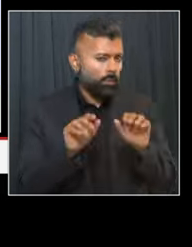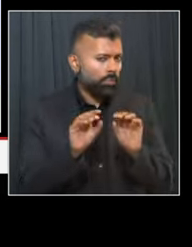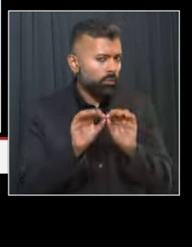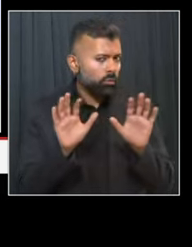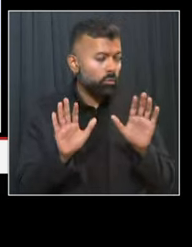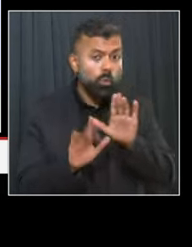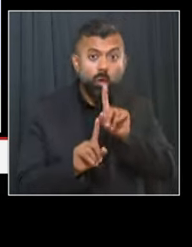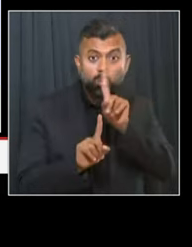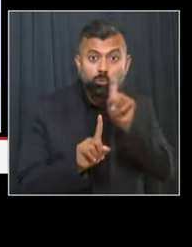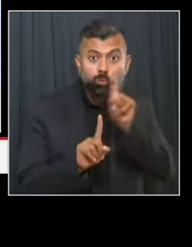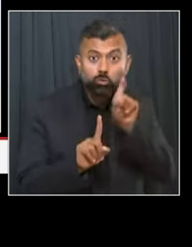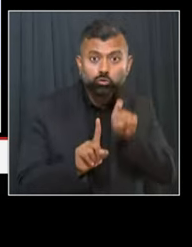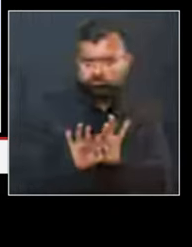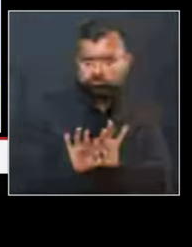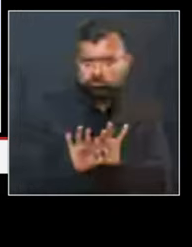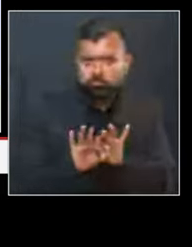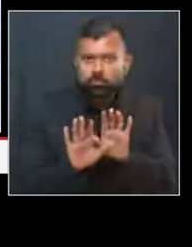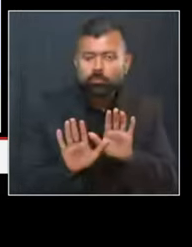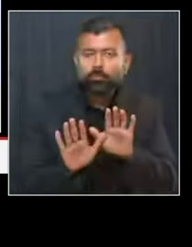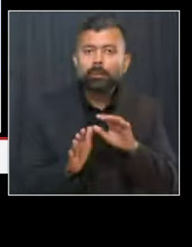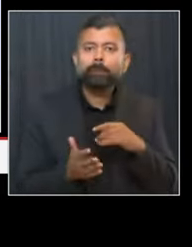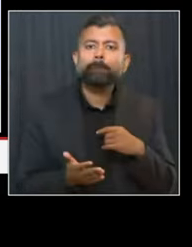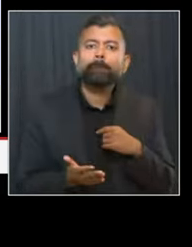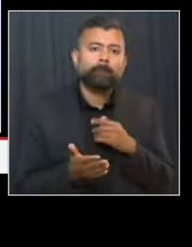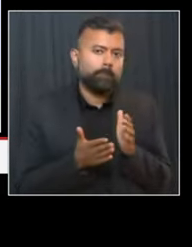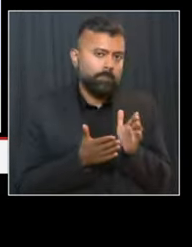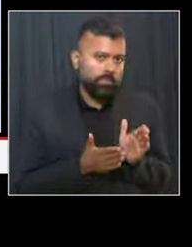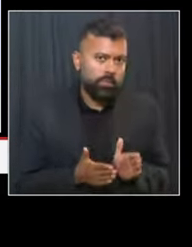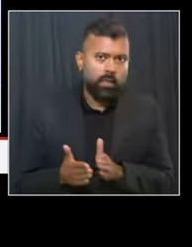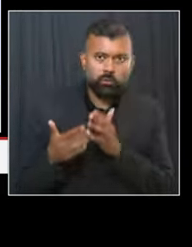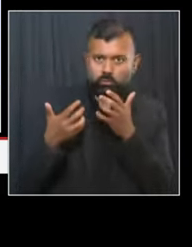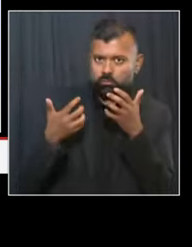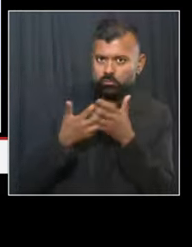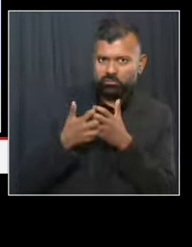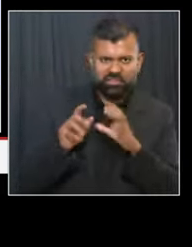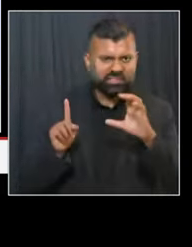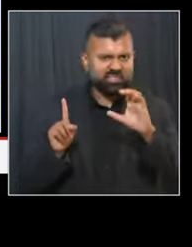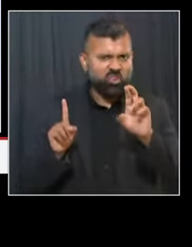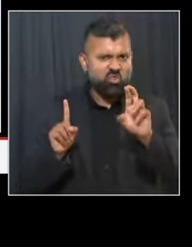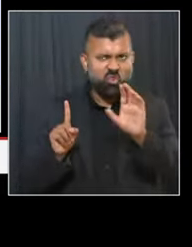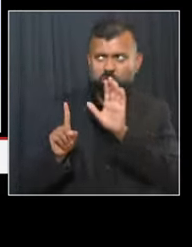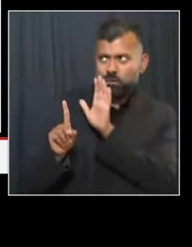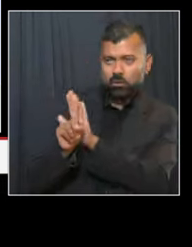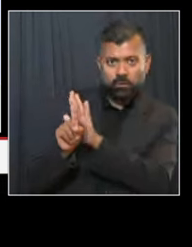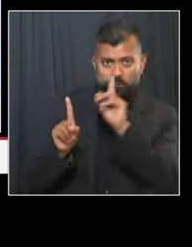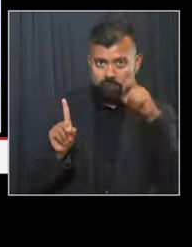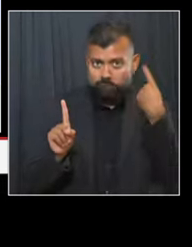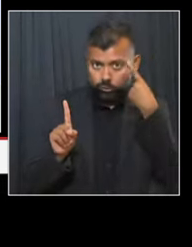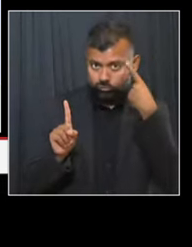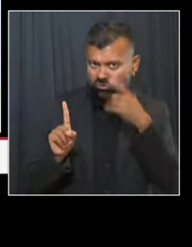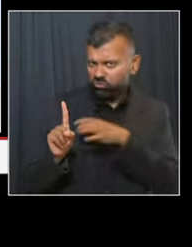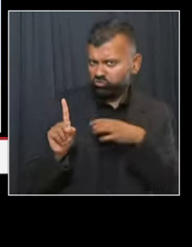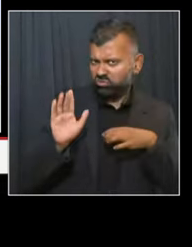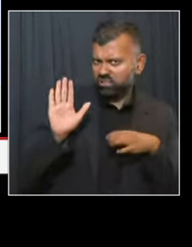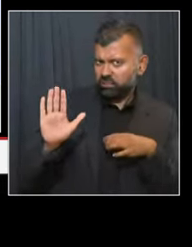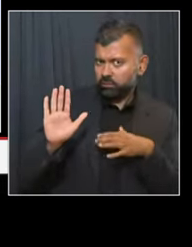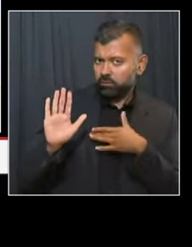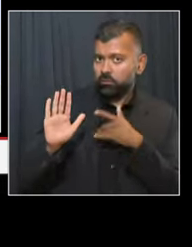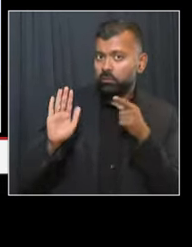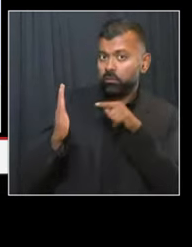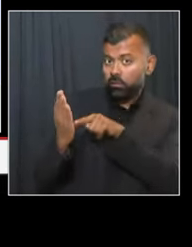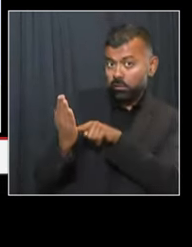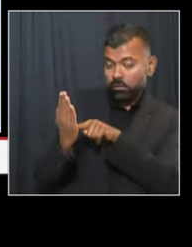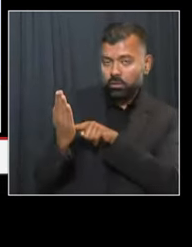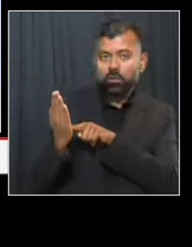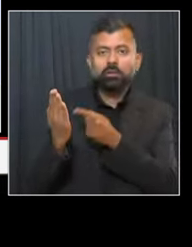comply with CR, as well as the year-end spending needs, is push out to FY26 our workforce investment